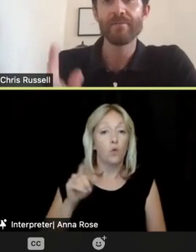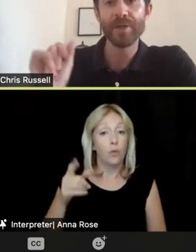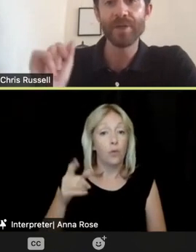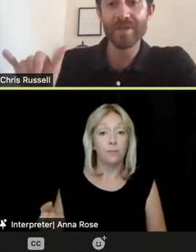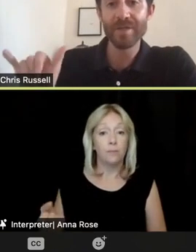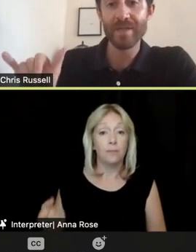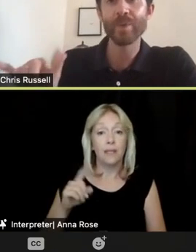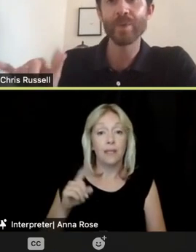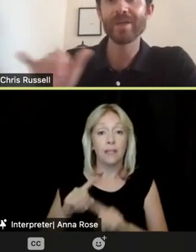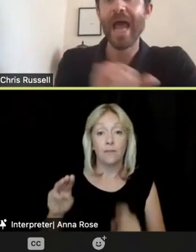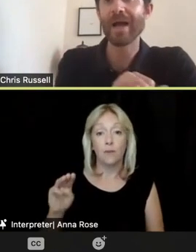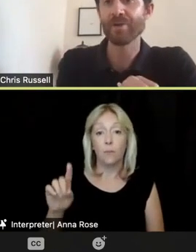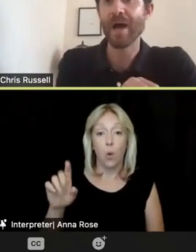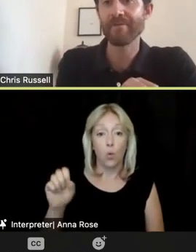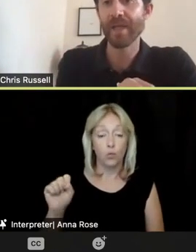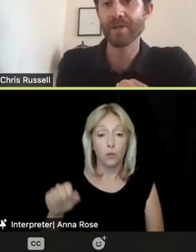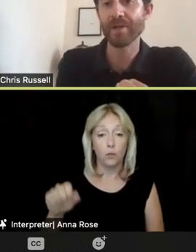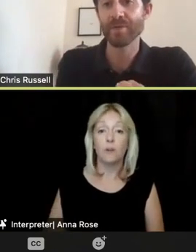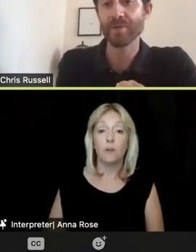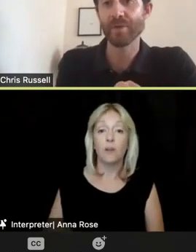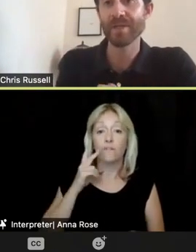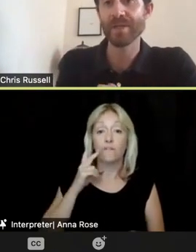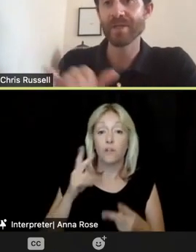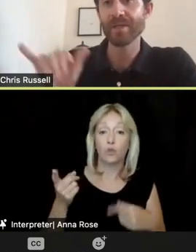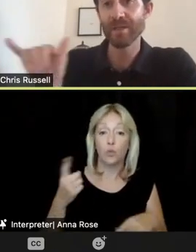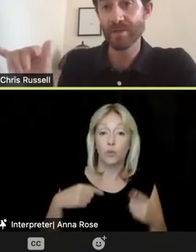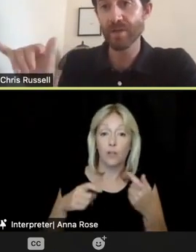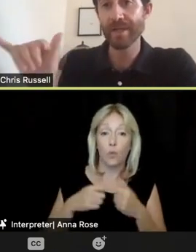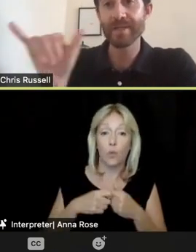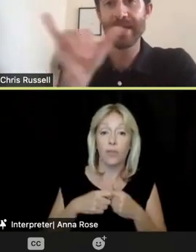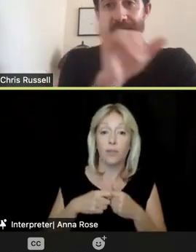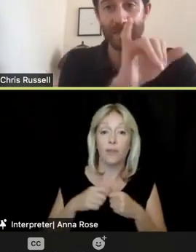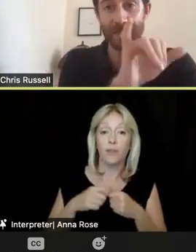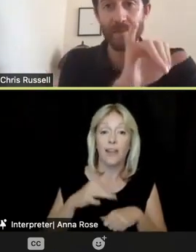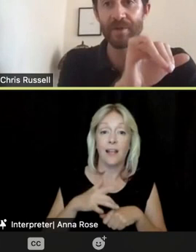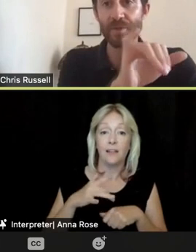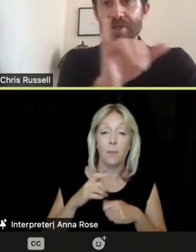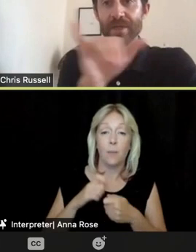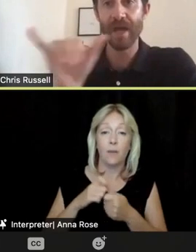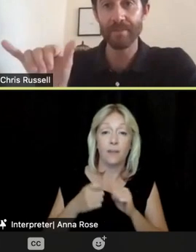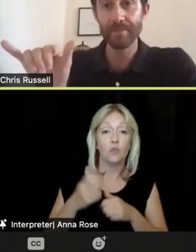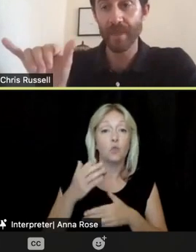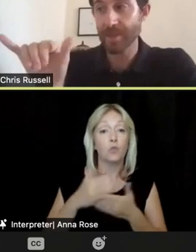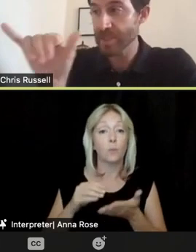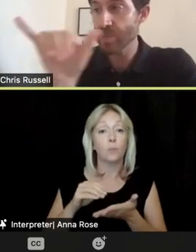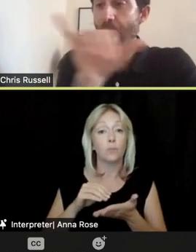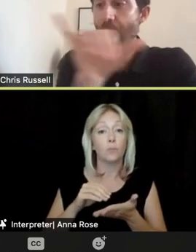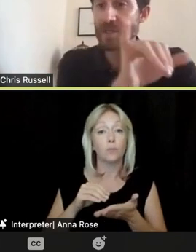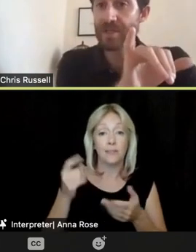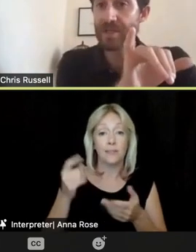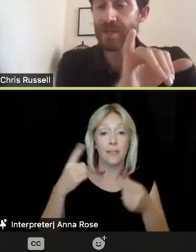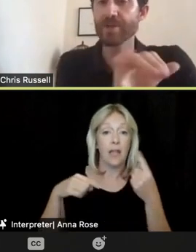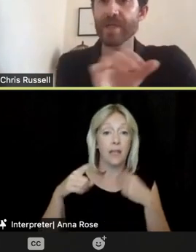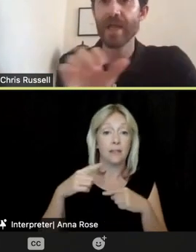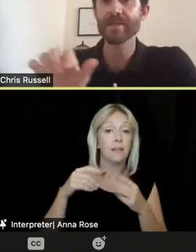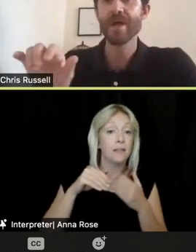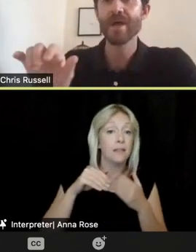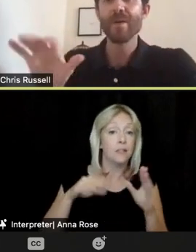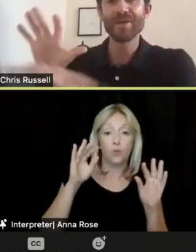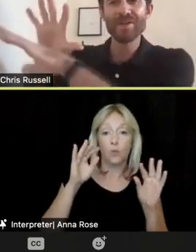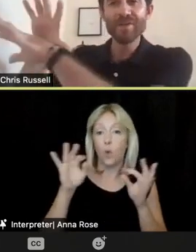right? Visual sign with tactile modifications, which means that this student is getting some visual sign and she is watching the